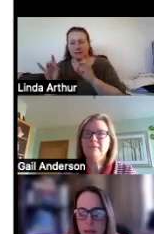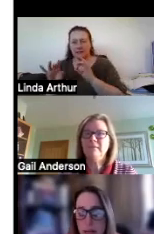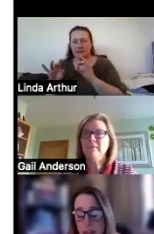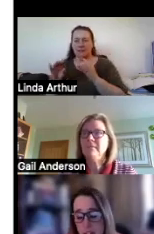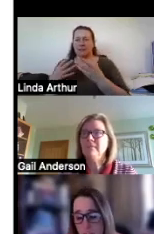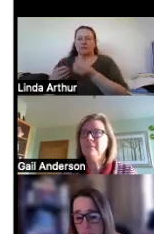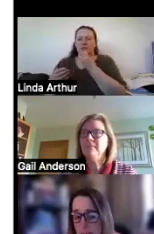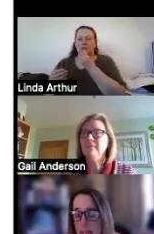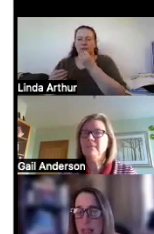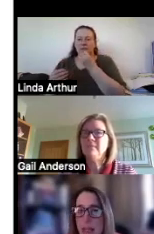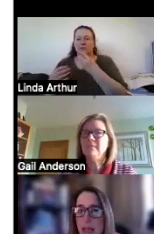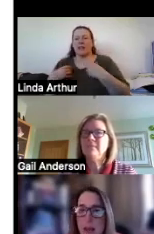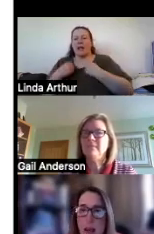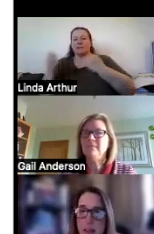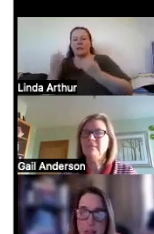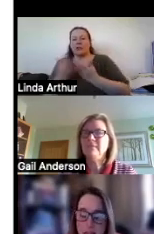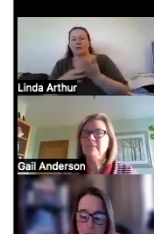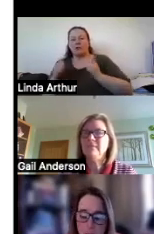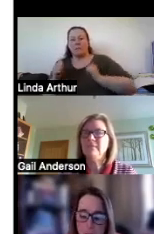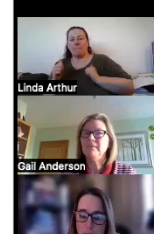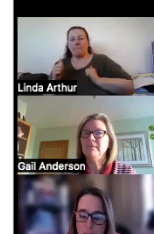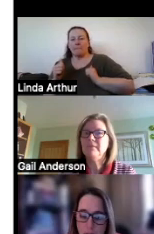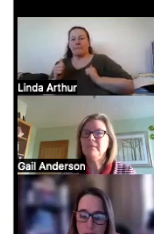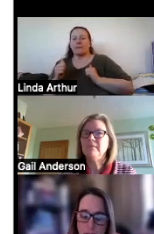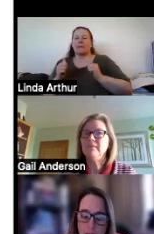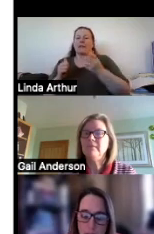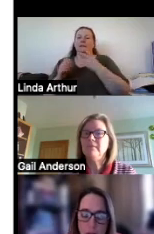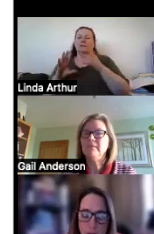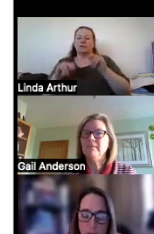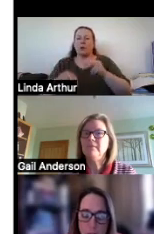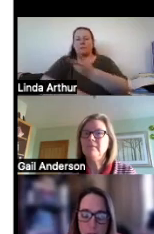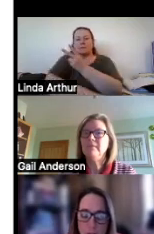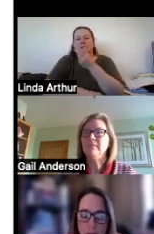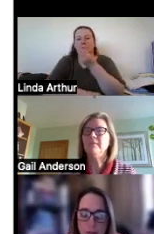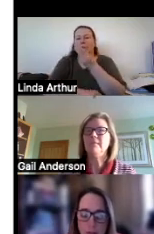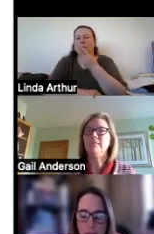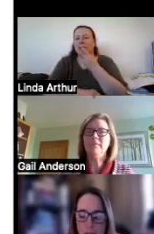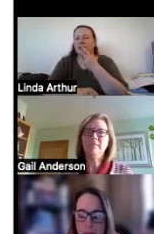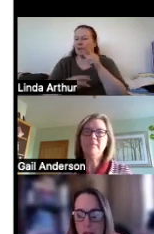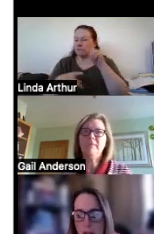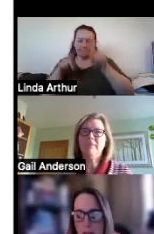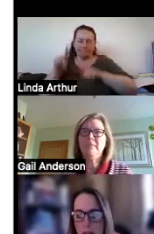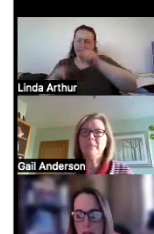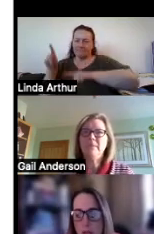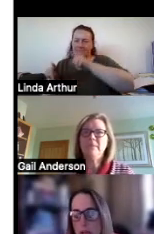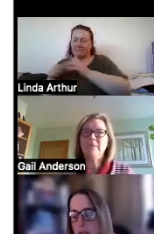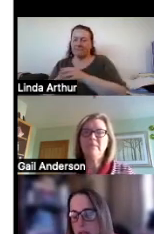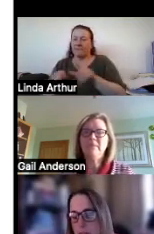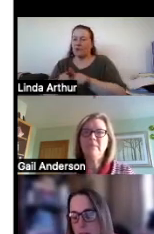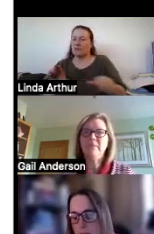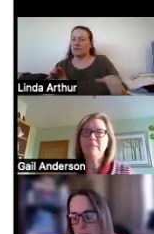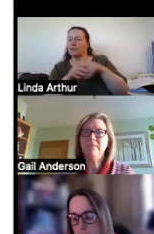on exercise during pregnancy, access to stop smoking services, lots of different things. And it also